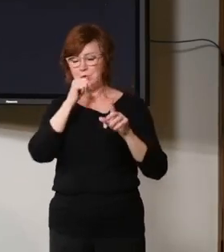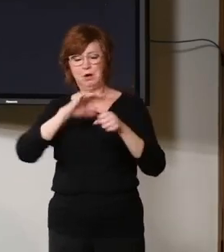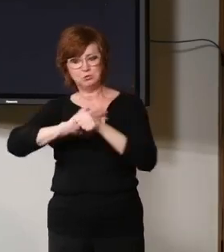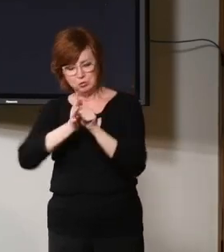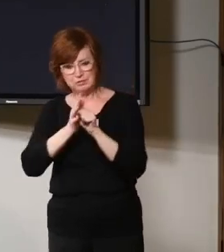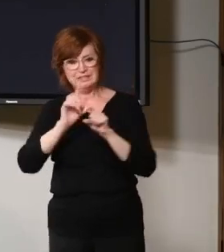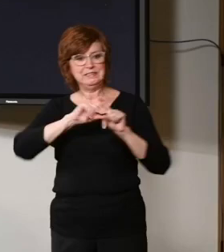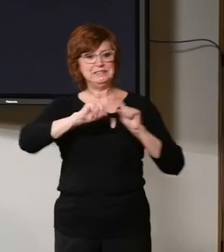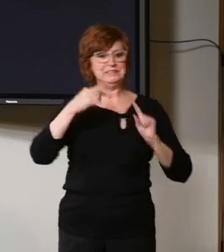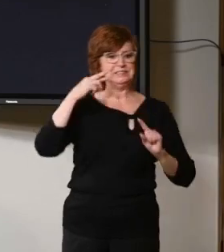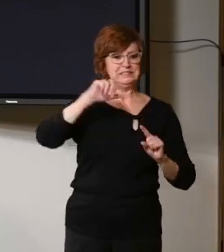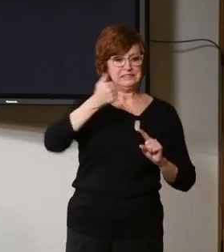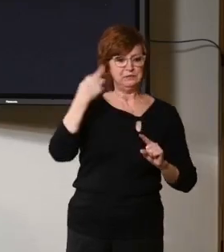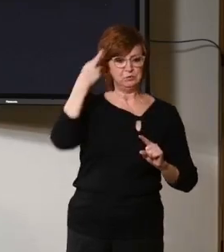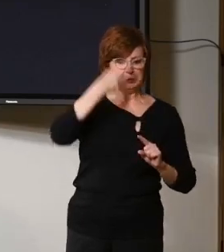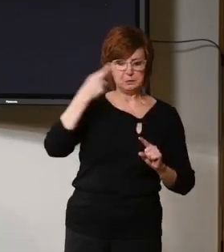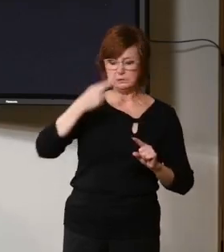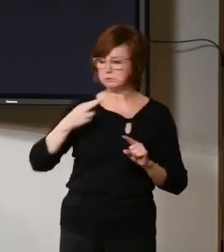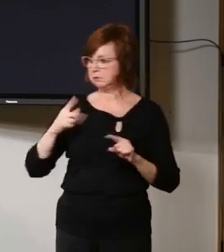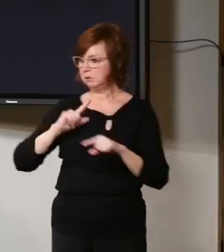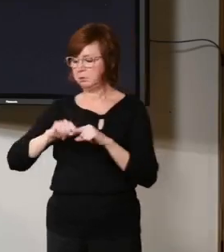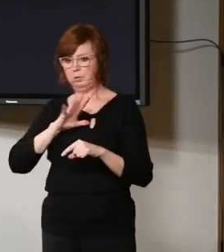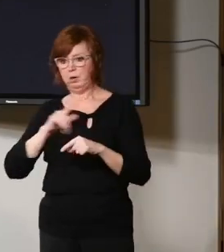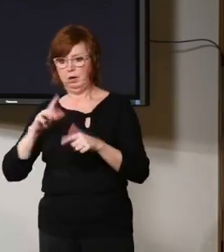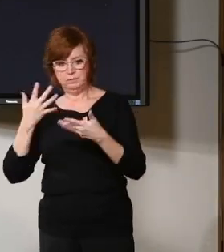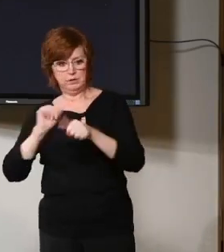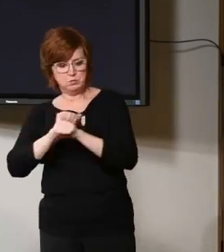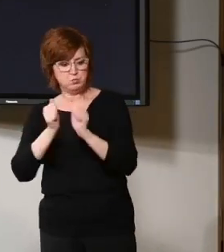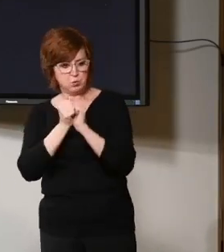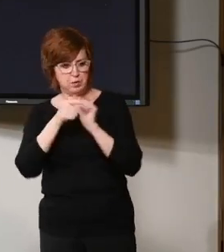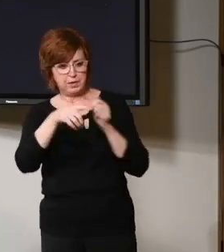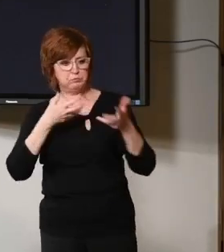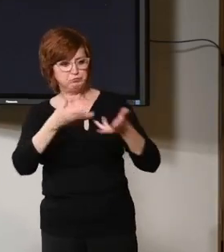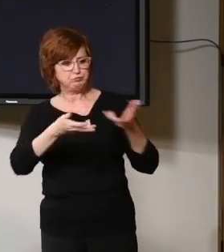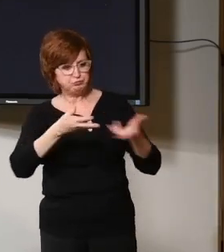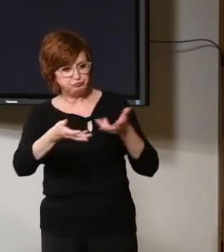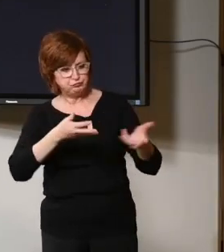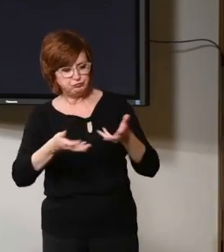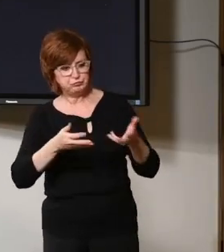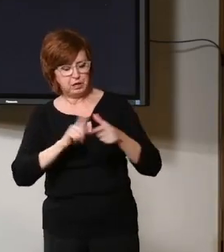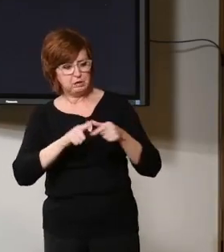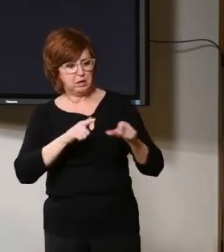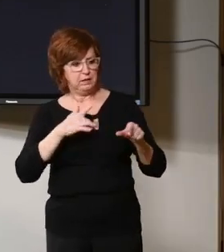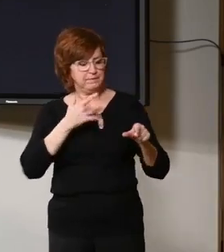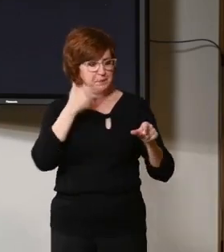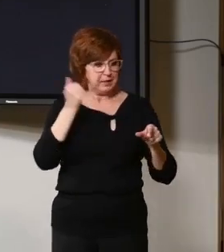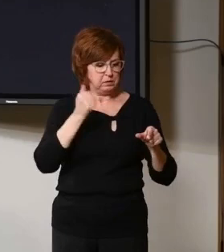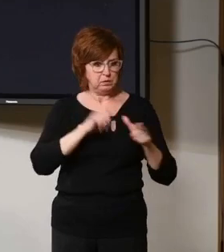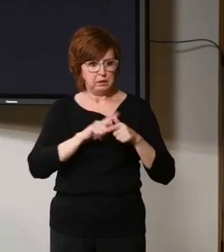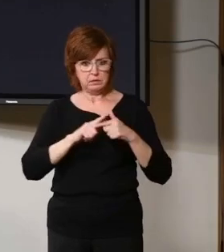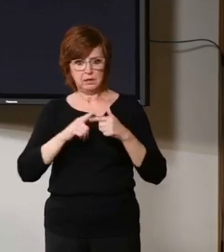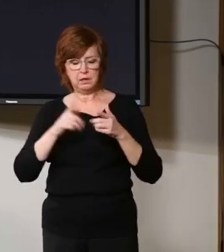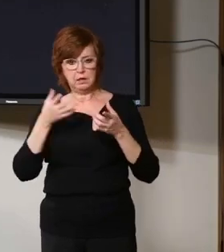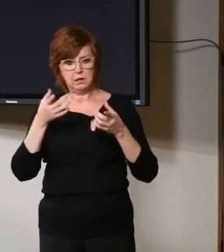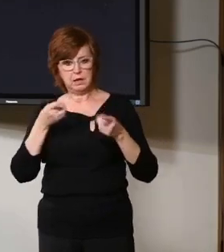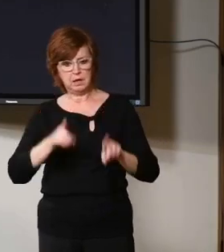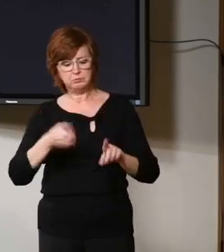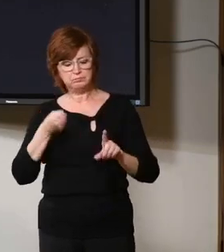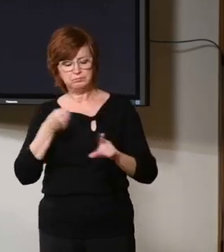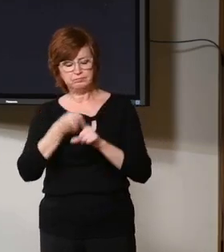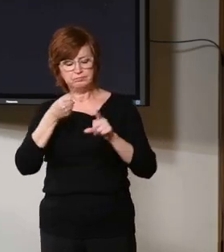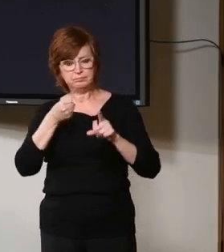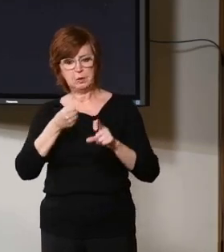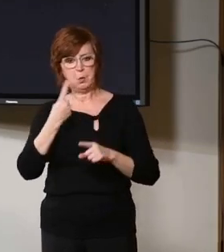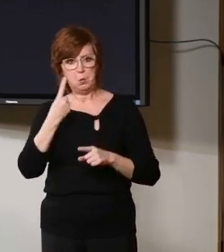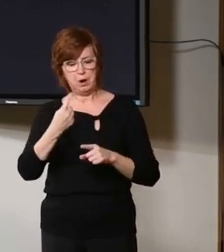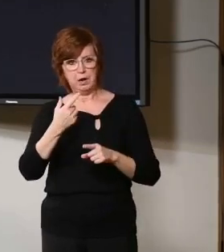on an outbreak that had nothing to do with COVID-19. And then once one, and then as of yesterday, a